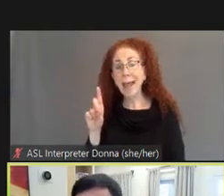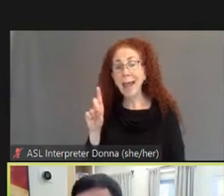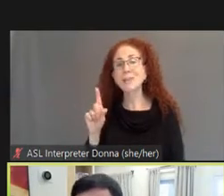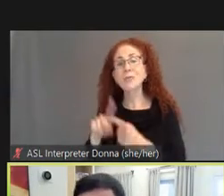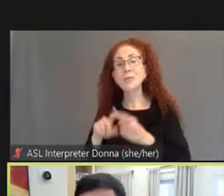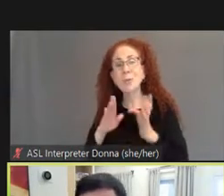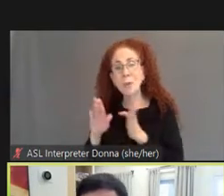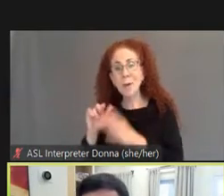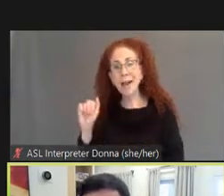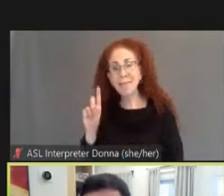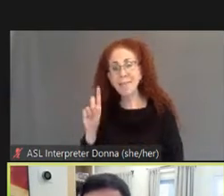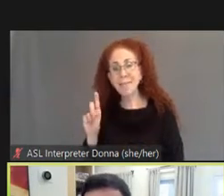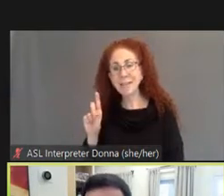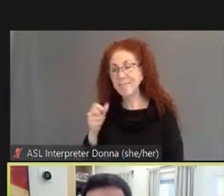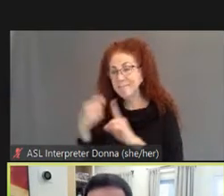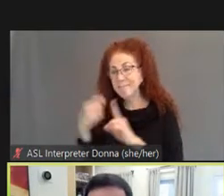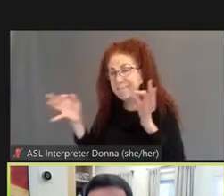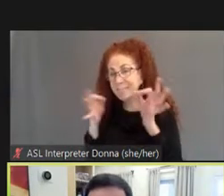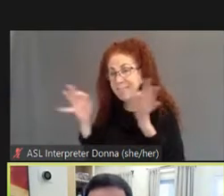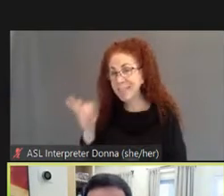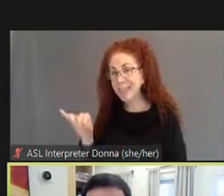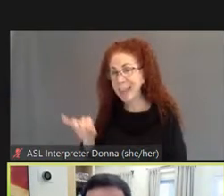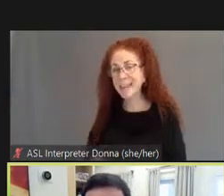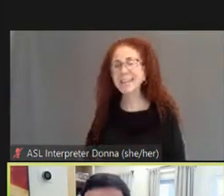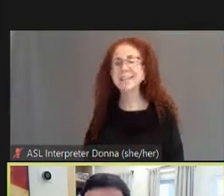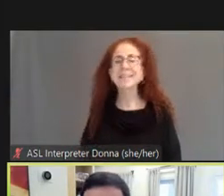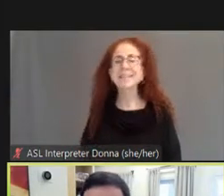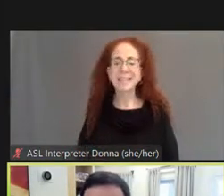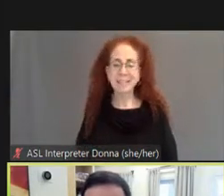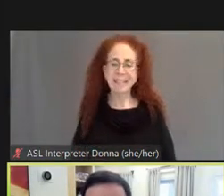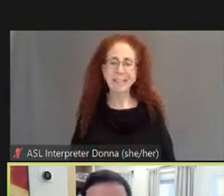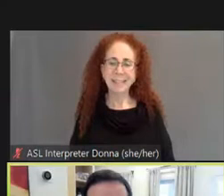audio descriptions. Can you talk a little bit about that?